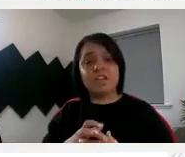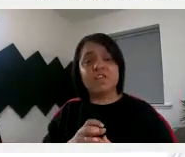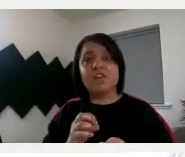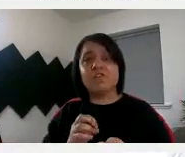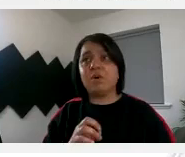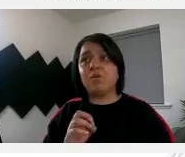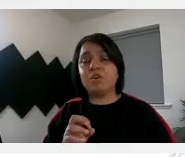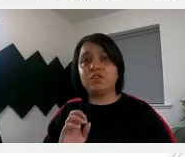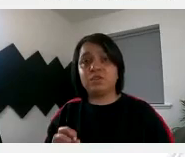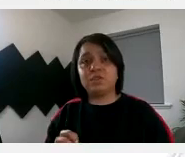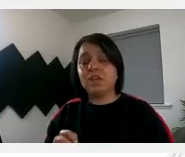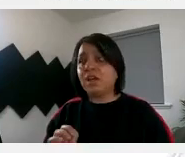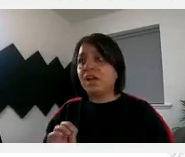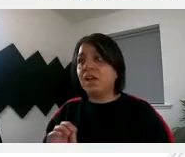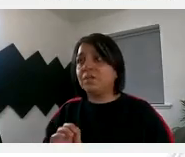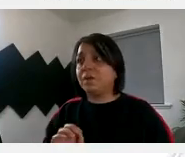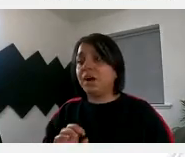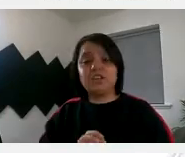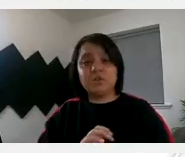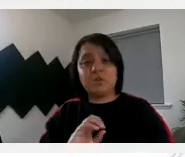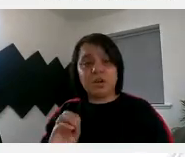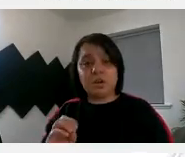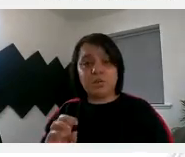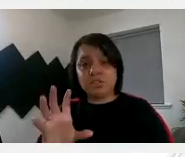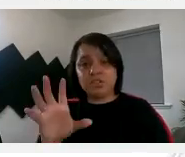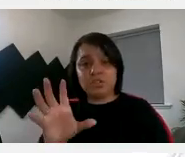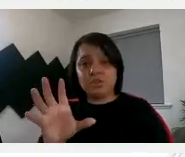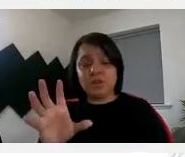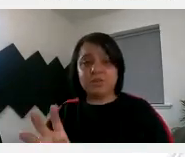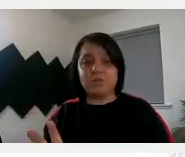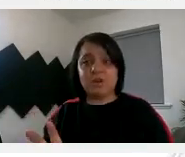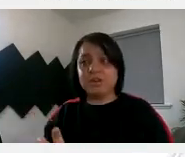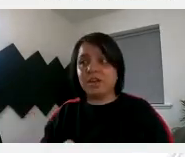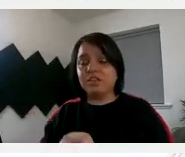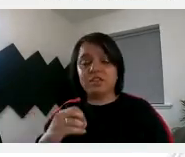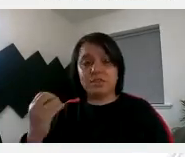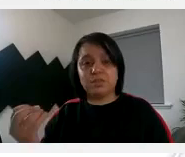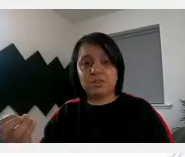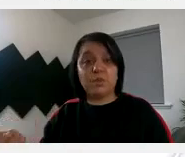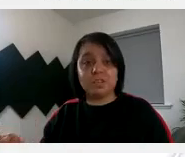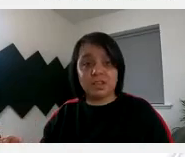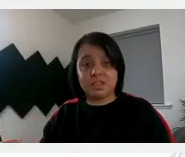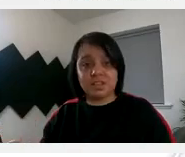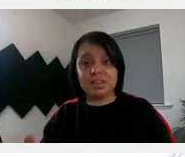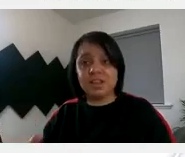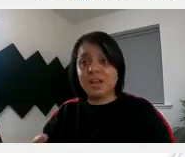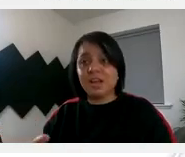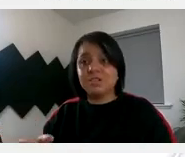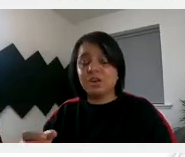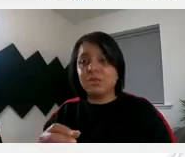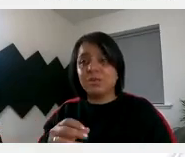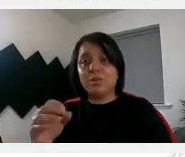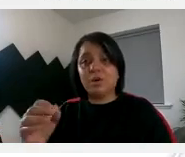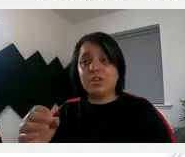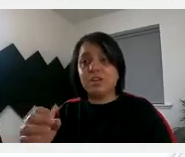very careful of what words you use. I used to do it quite a lot because I used to use MS Word and it used to be US, like I said.